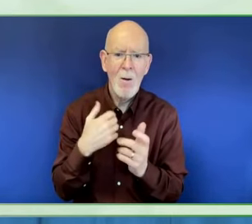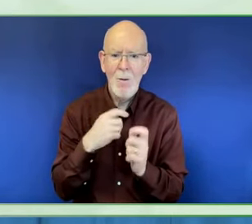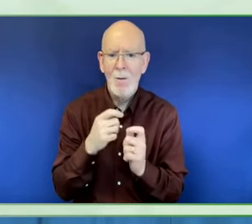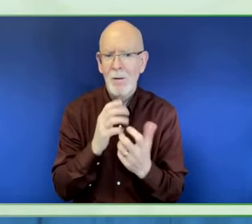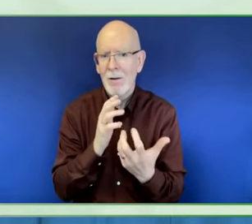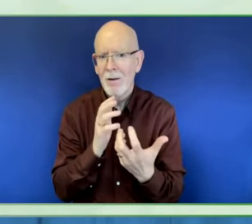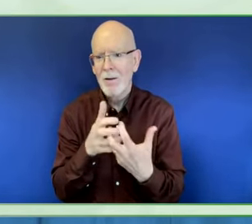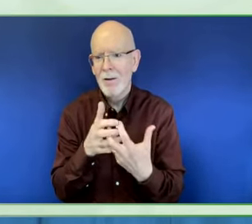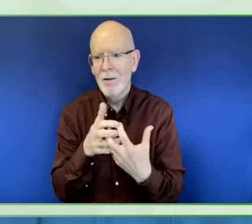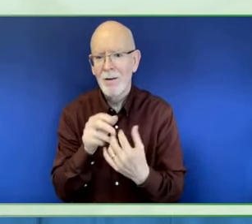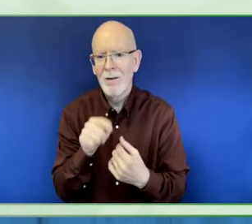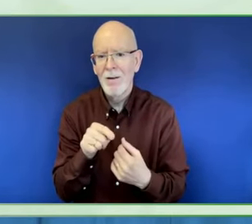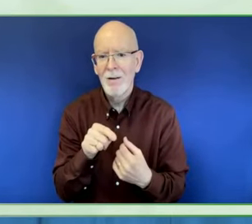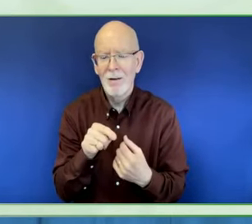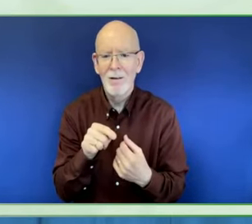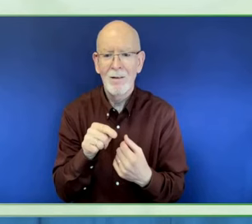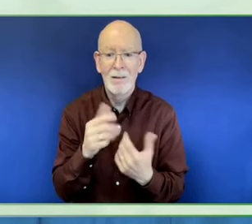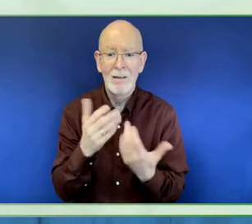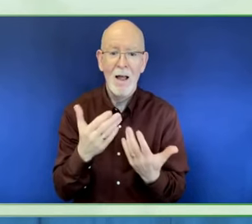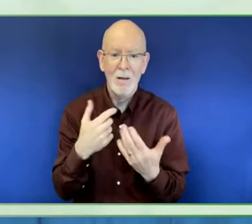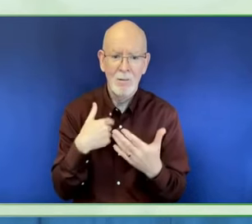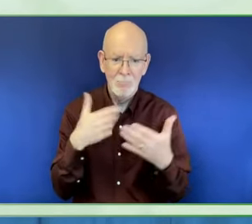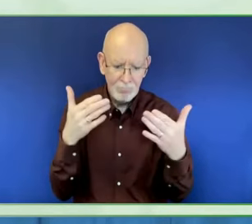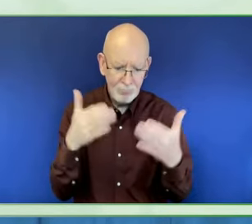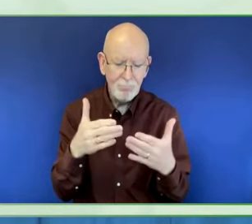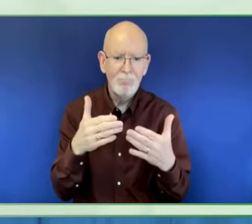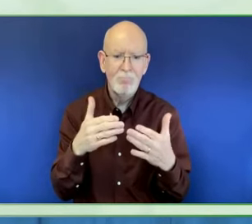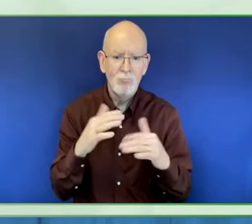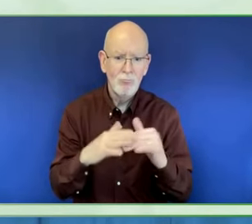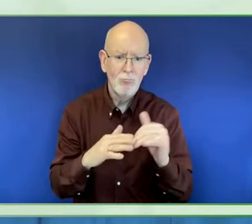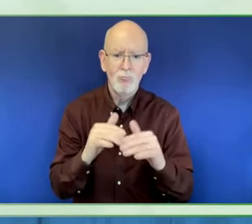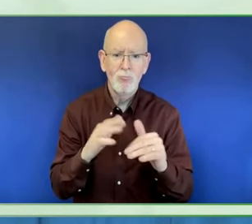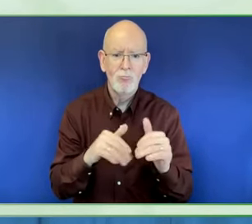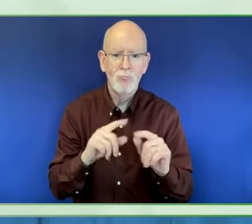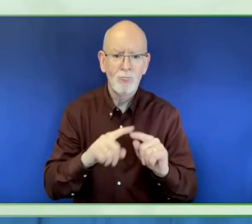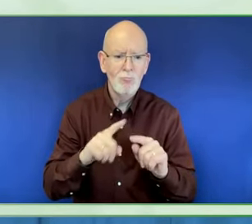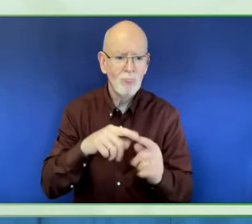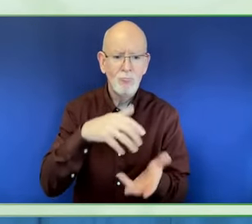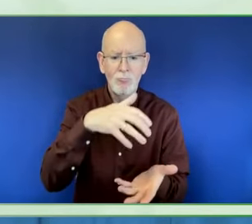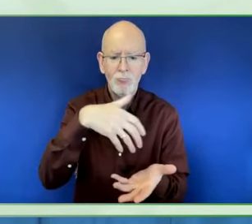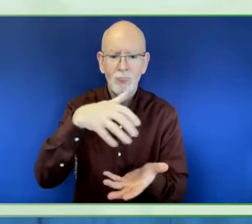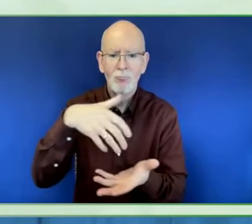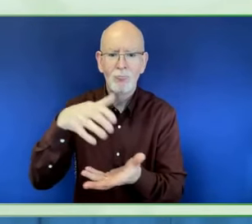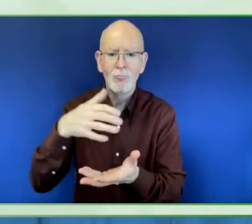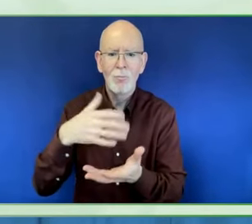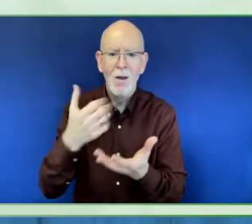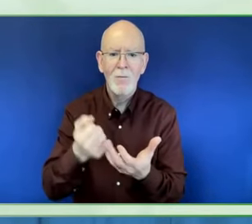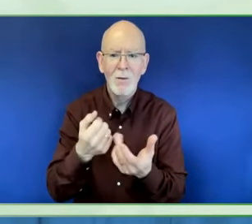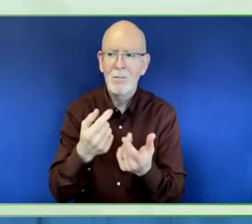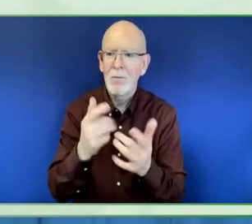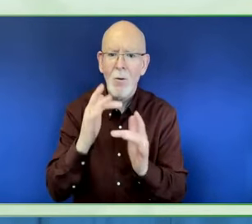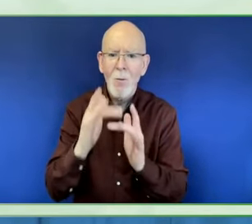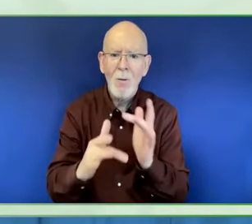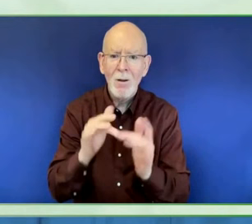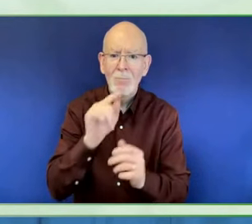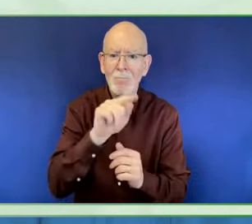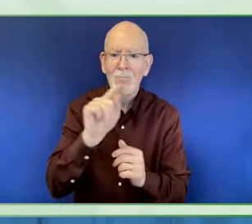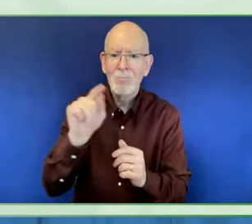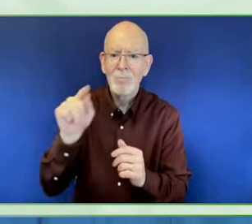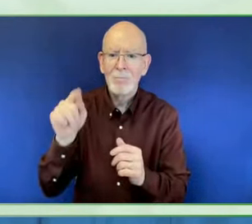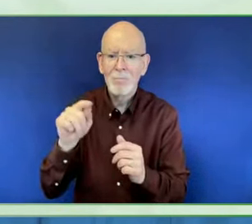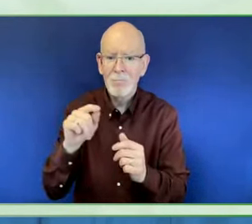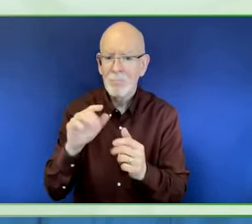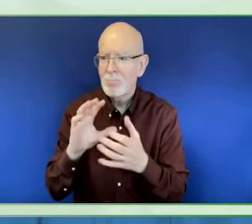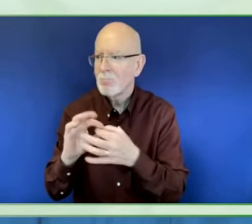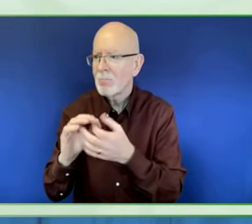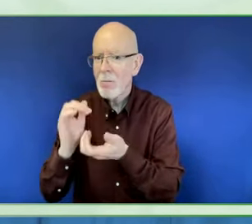obviously it's great to have it on social media, but it's not as easy to search. So we want to have a place to lock everything into a website that people can find more